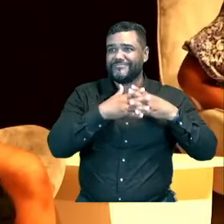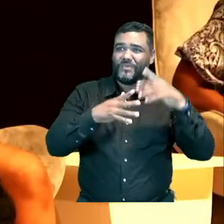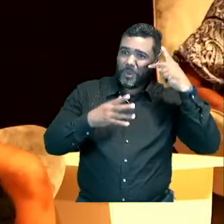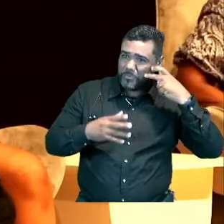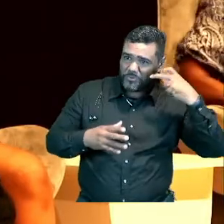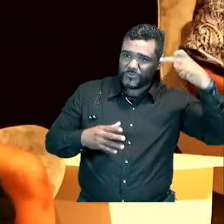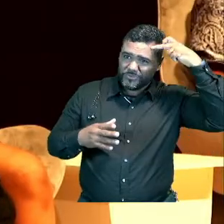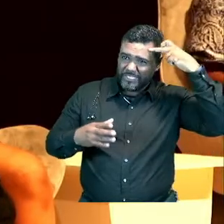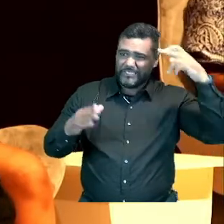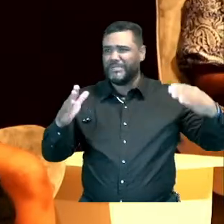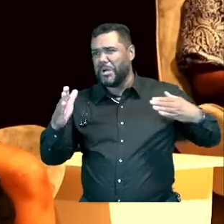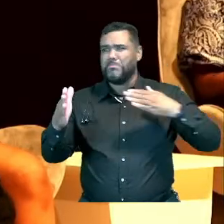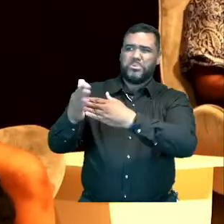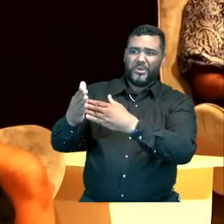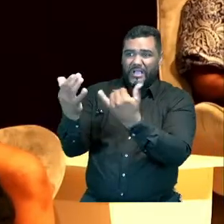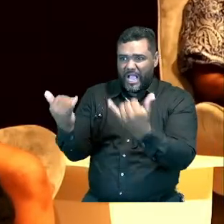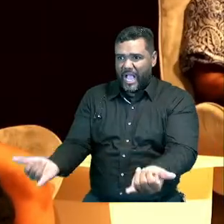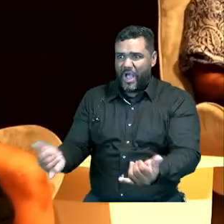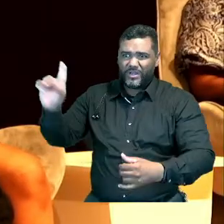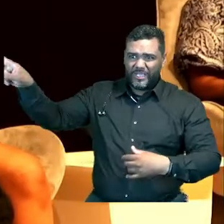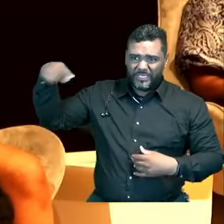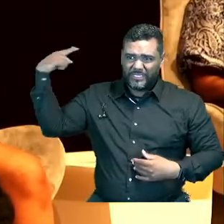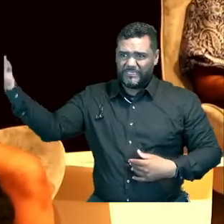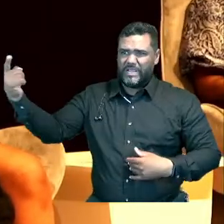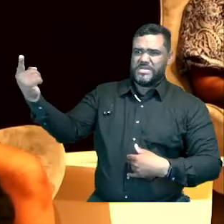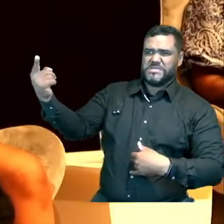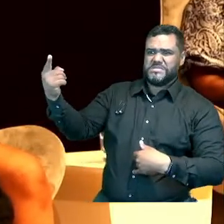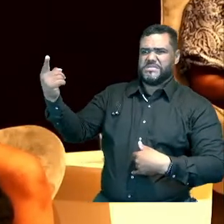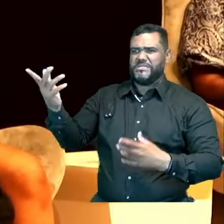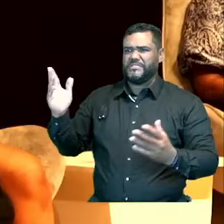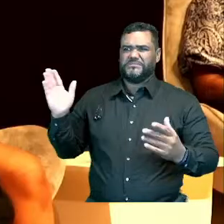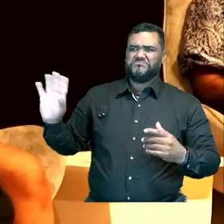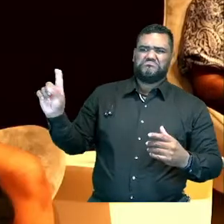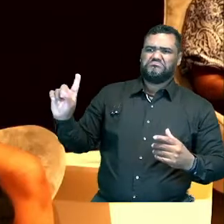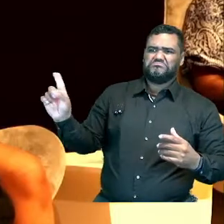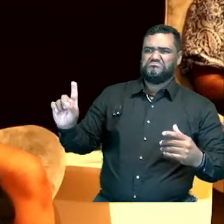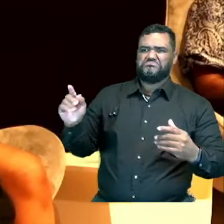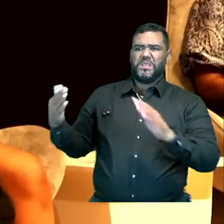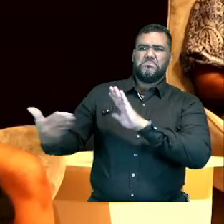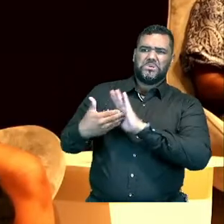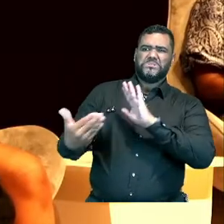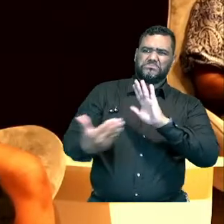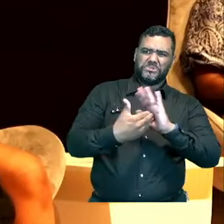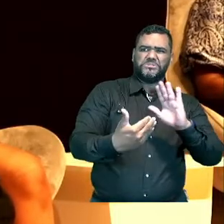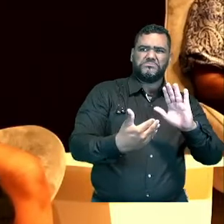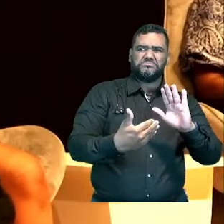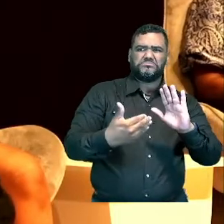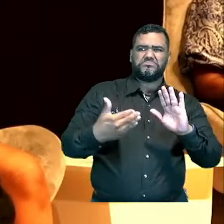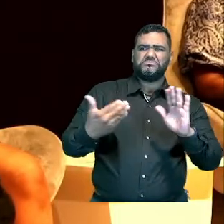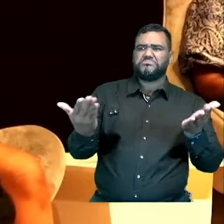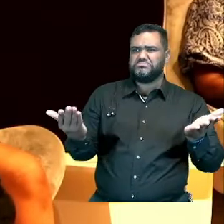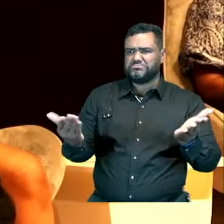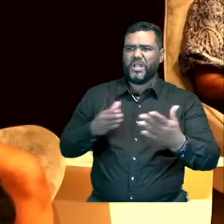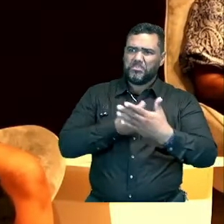having opportunities to access education. So I think that's both an important thing to celebrate and also something to